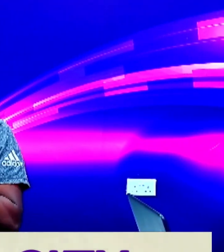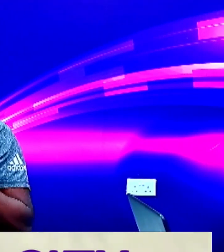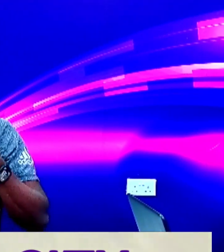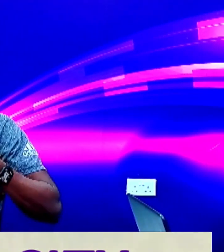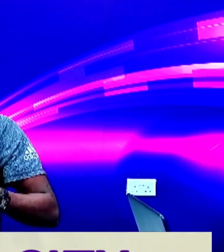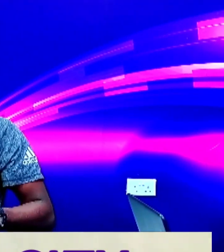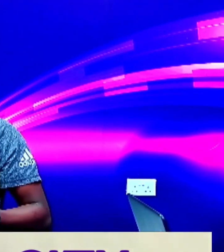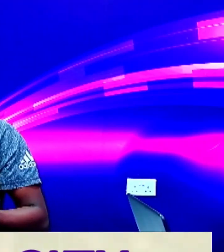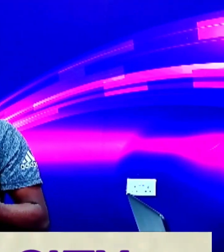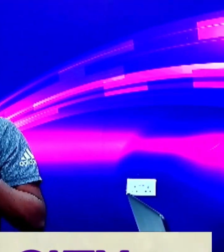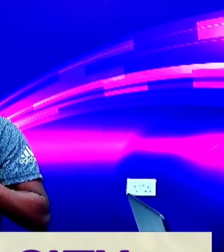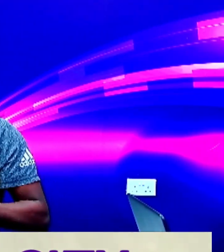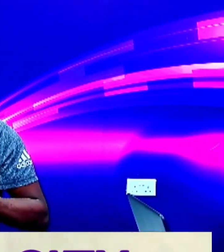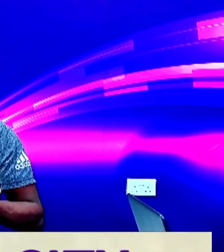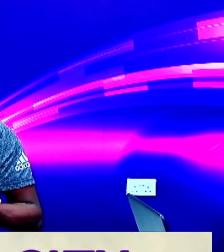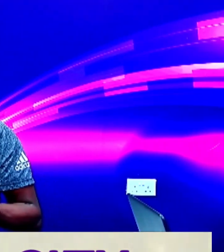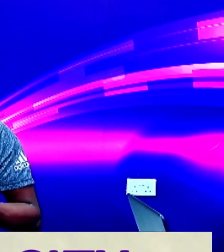Okay, personally, as a Kenyan,